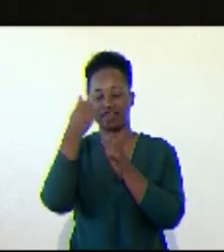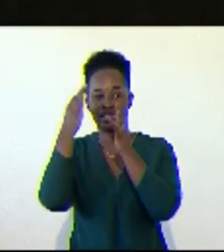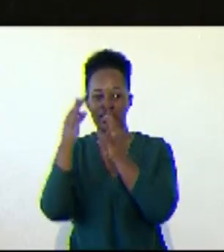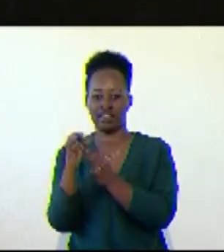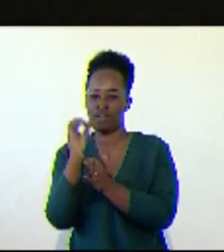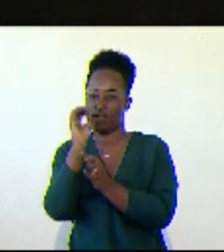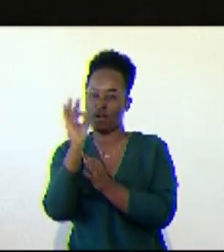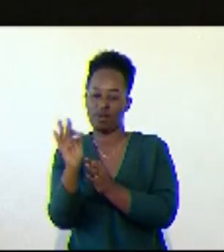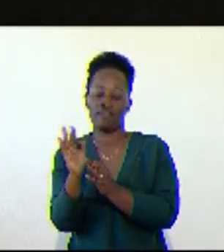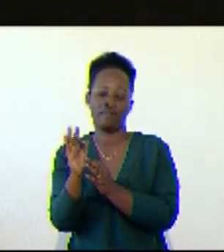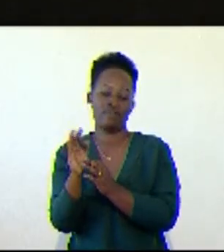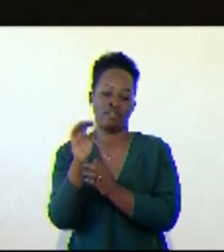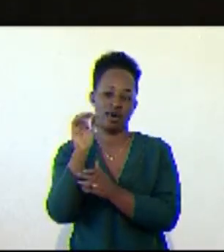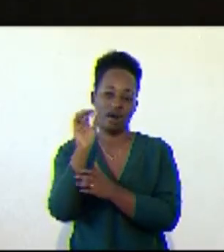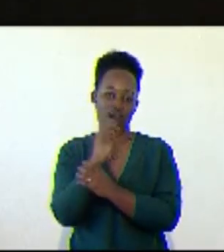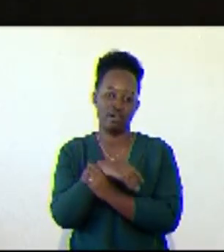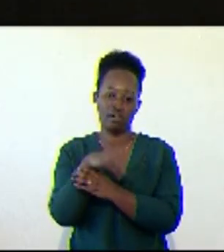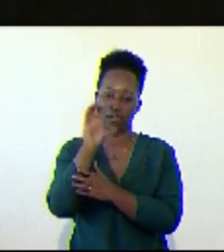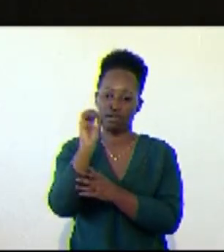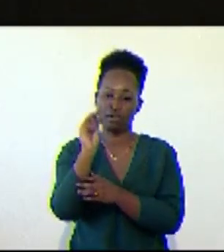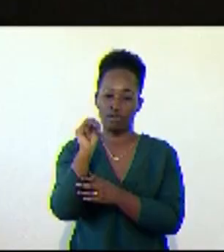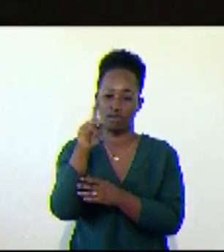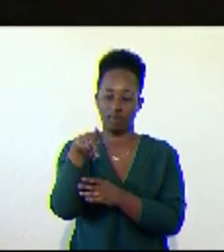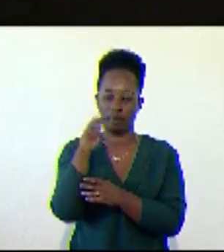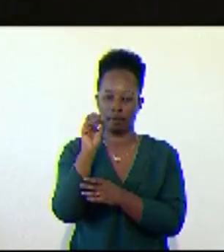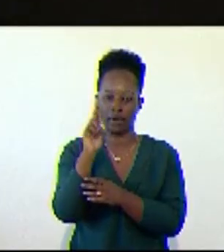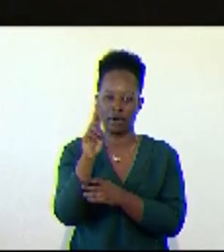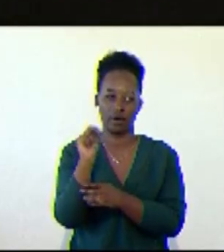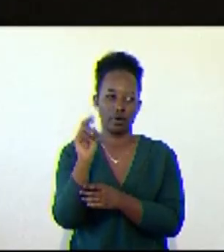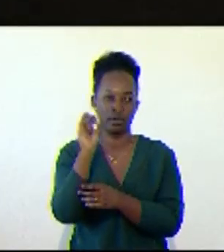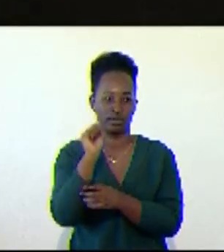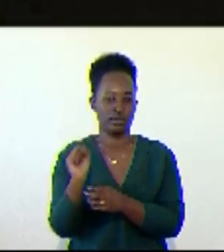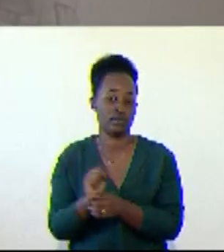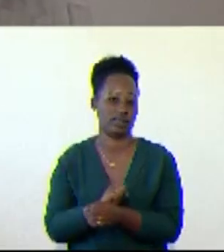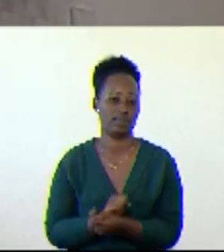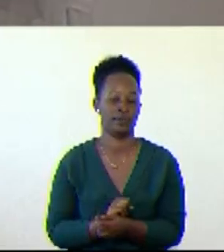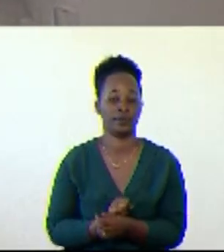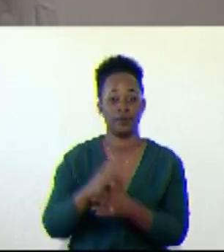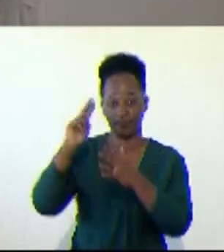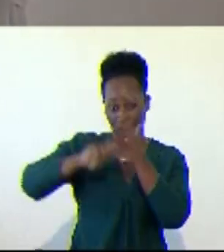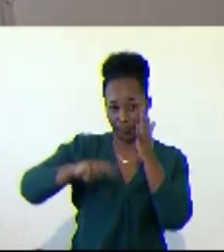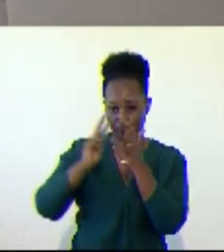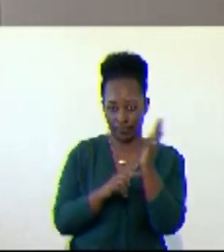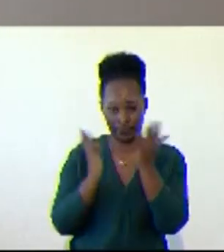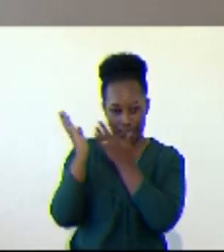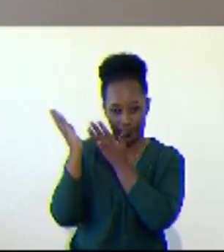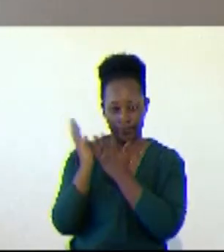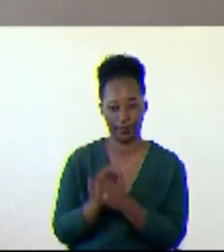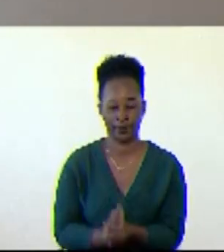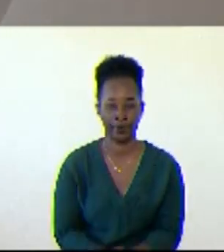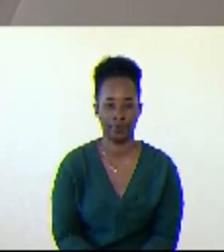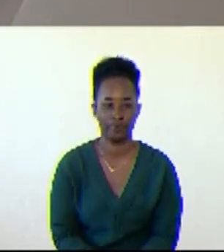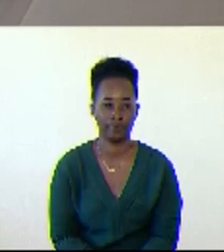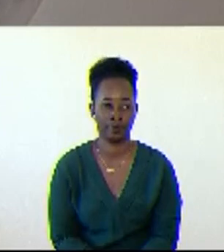ketones compared. Most of the carbonyl compounds reactions depend on these